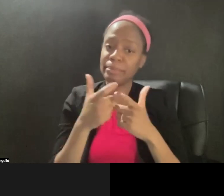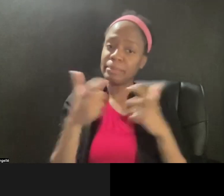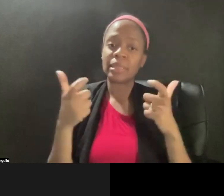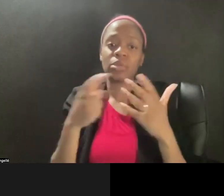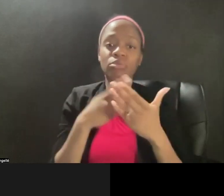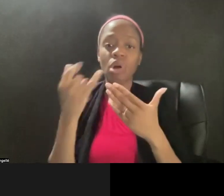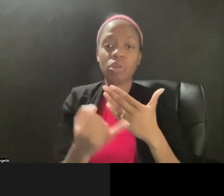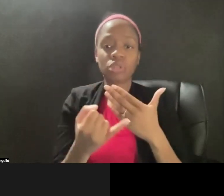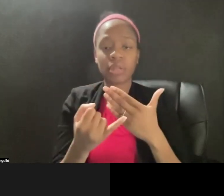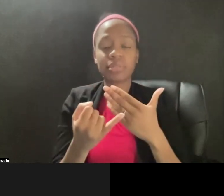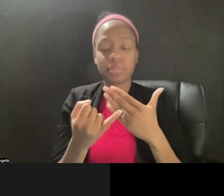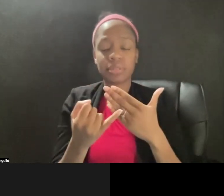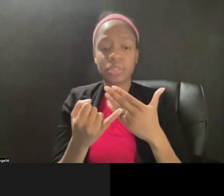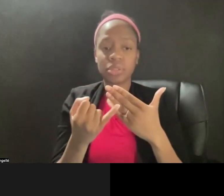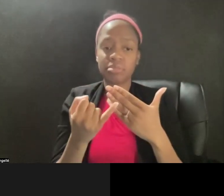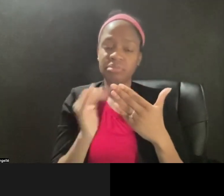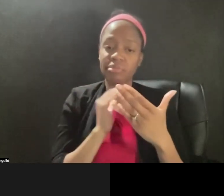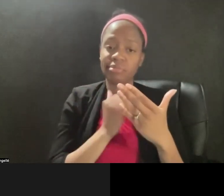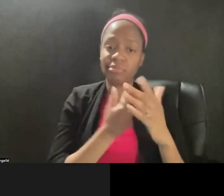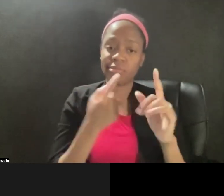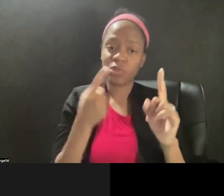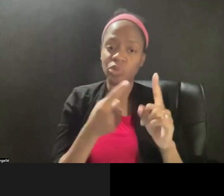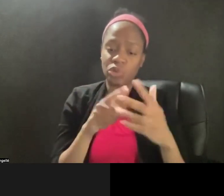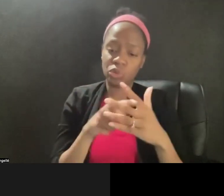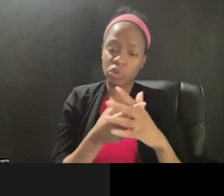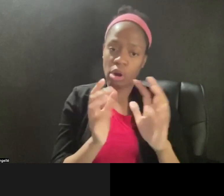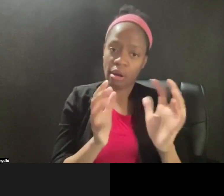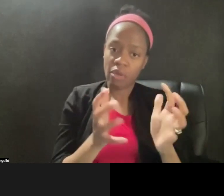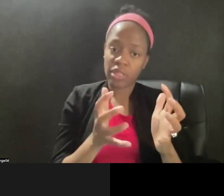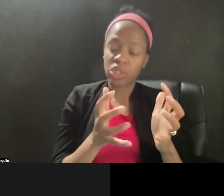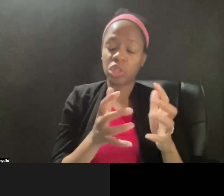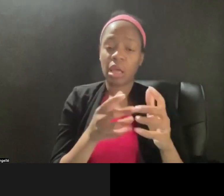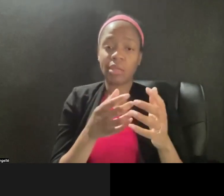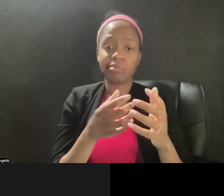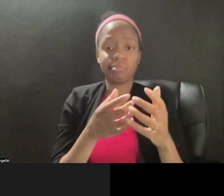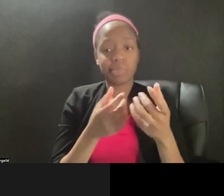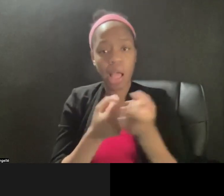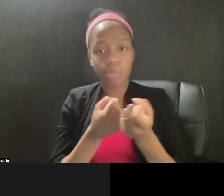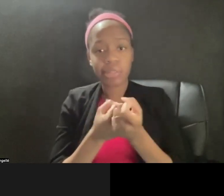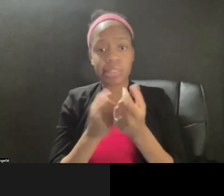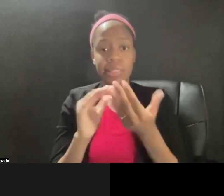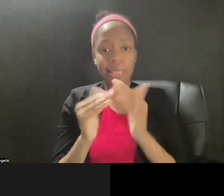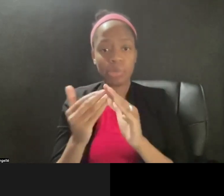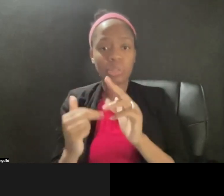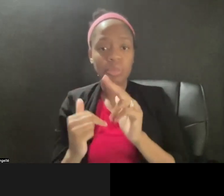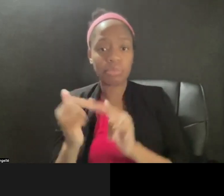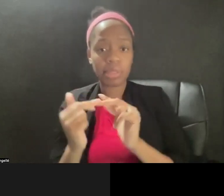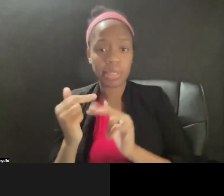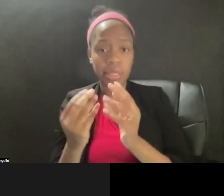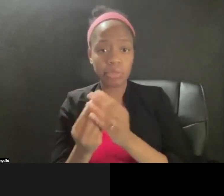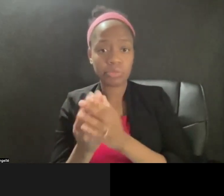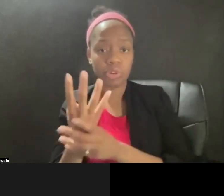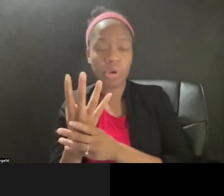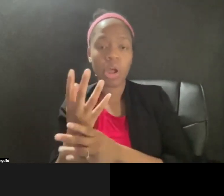seek to start conversations and do advocacy and community building for people living